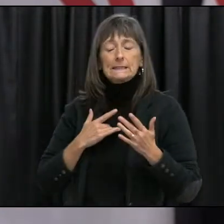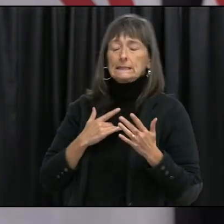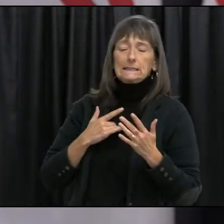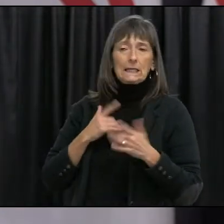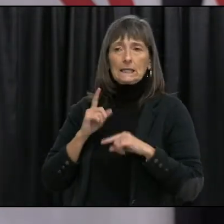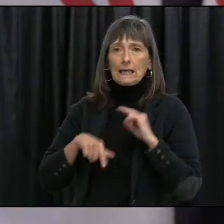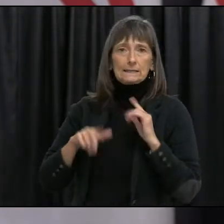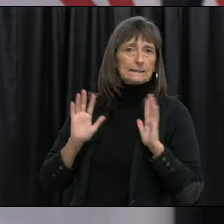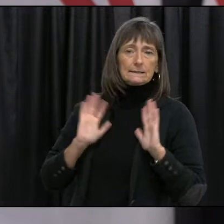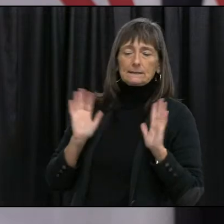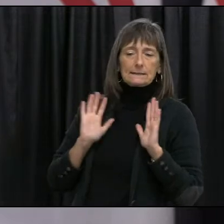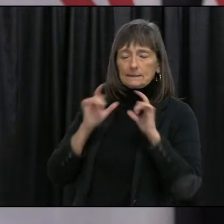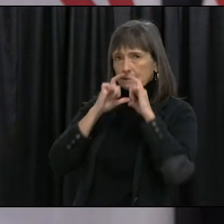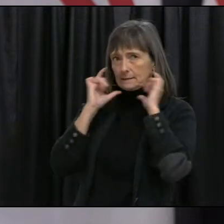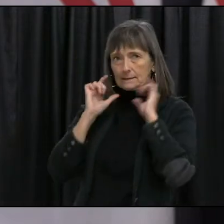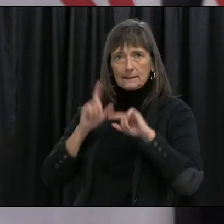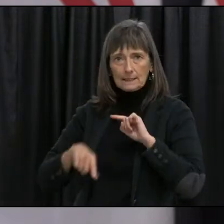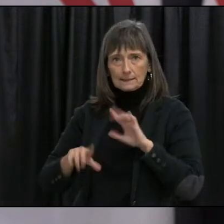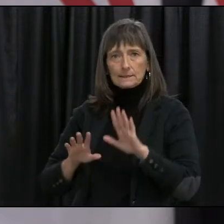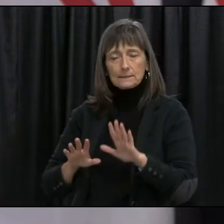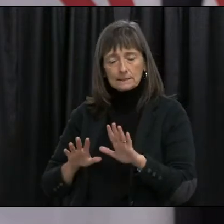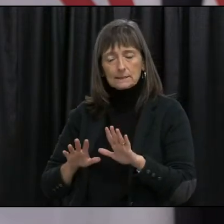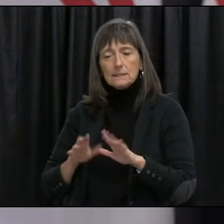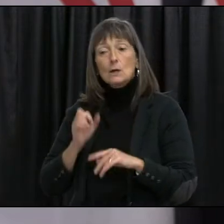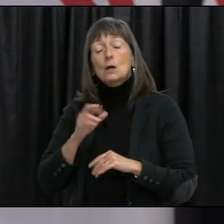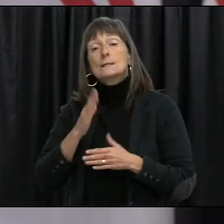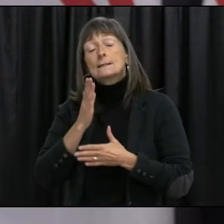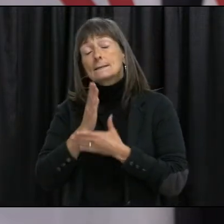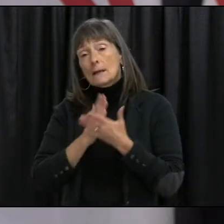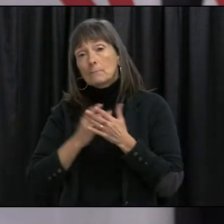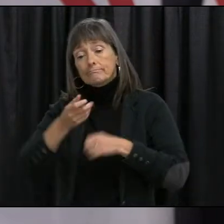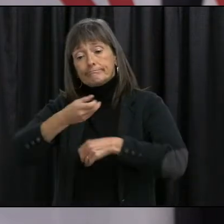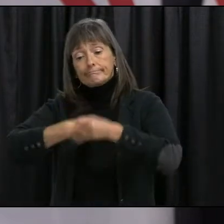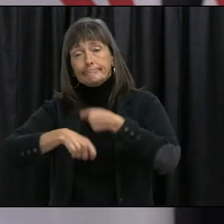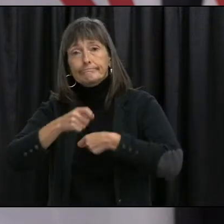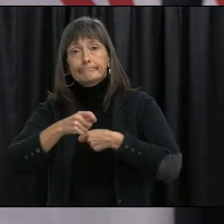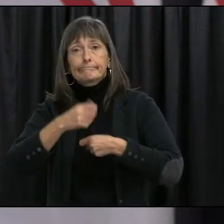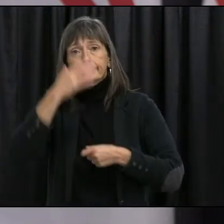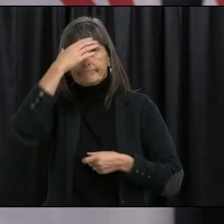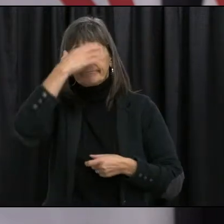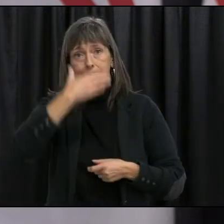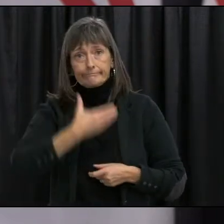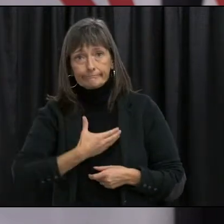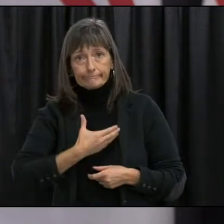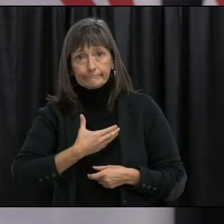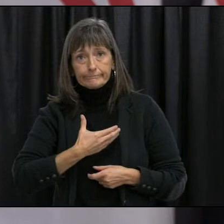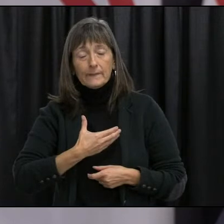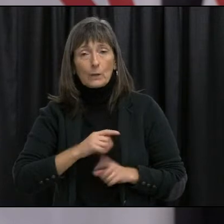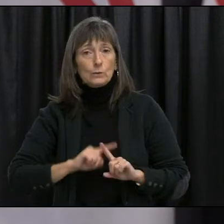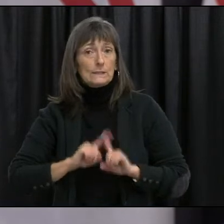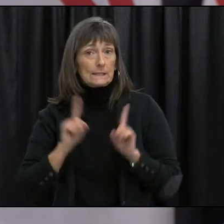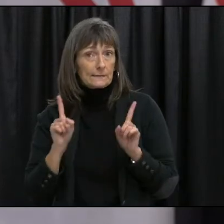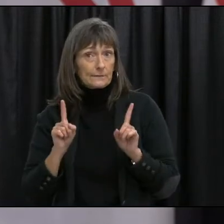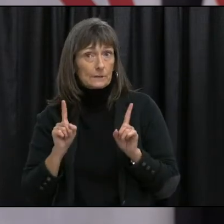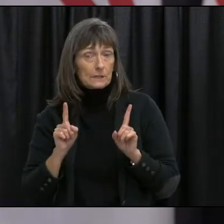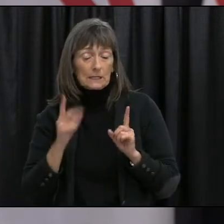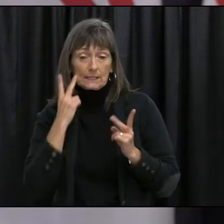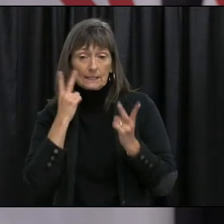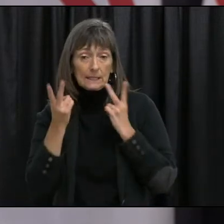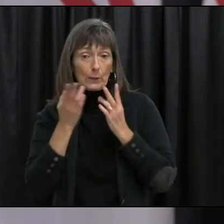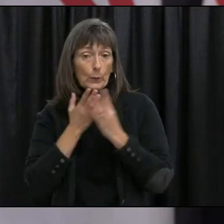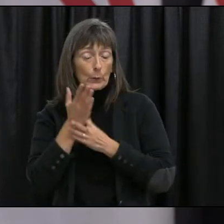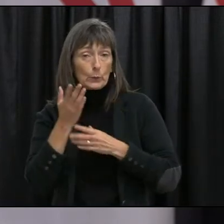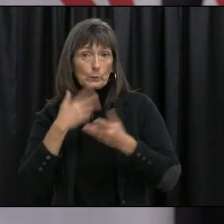are some who have some face shields which are approved, which they can use, and they're transparent as